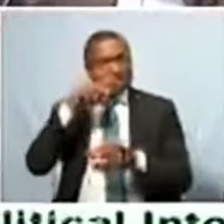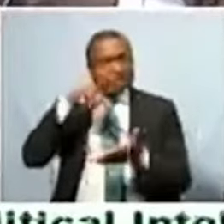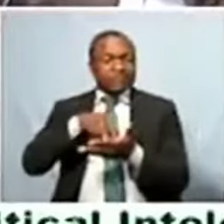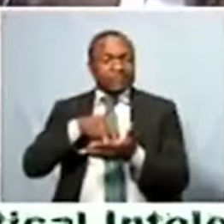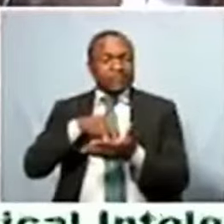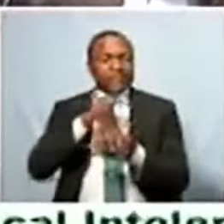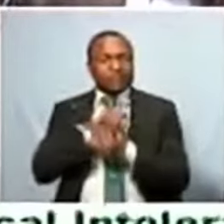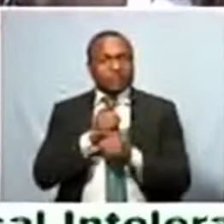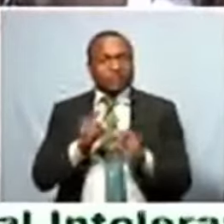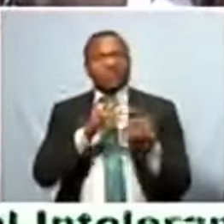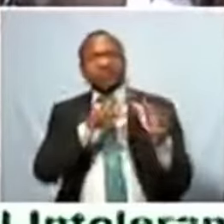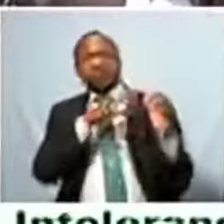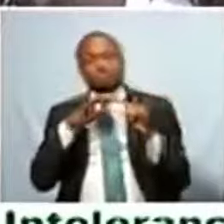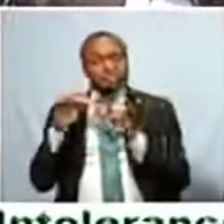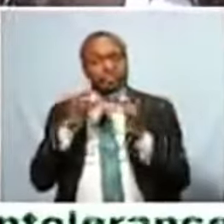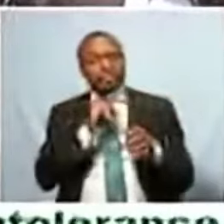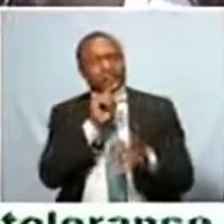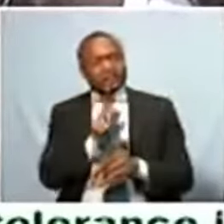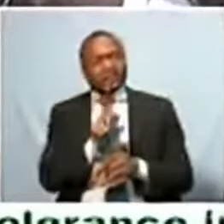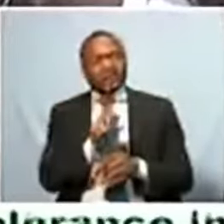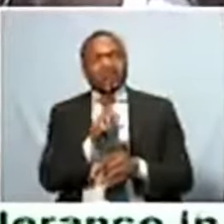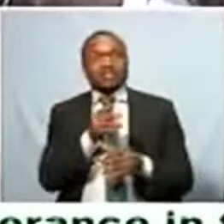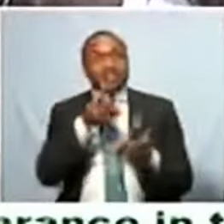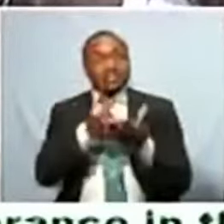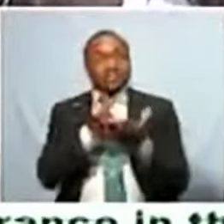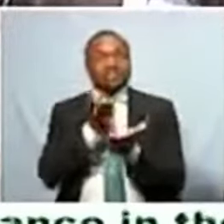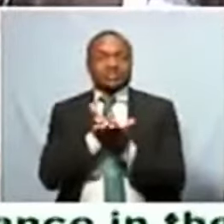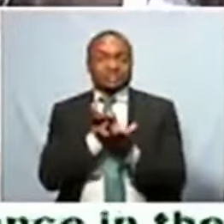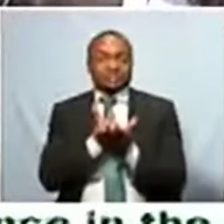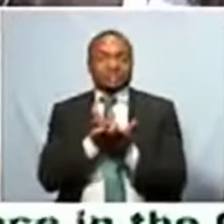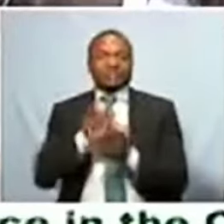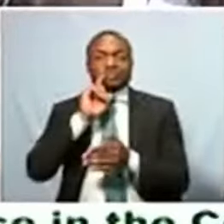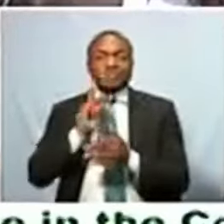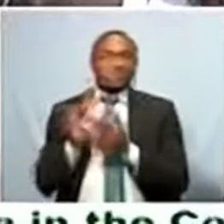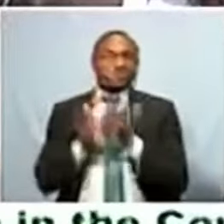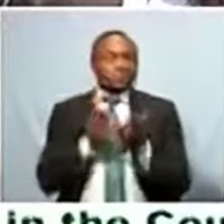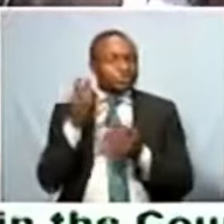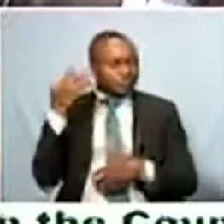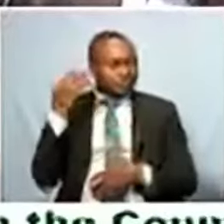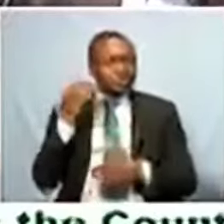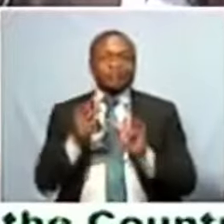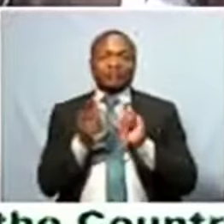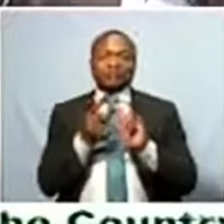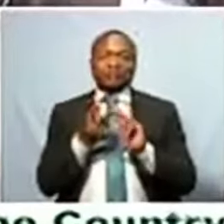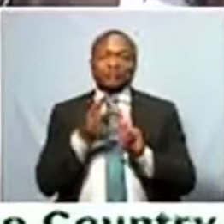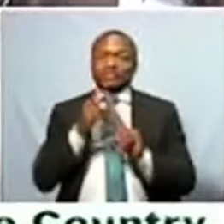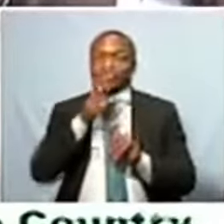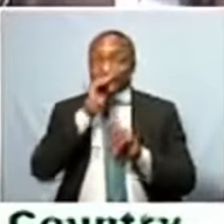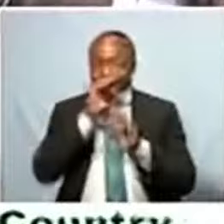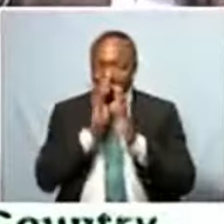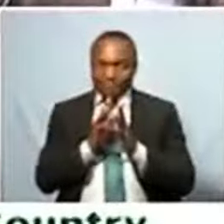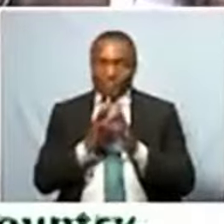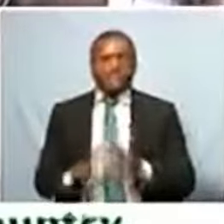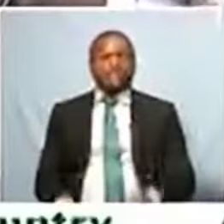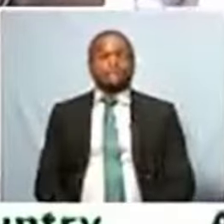It was just violence. That is when such motions should have been brought. Secondly, Madam Speaker,